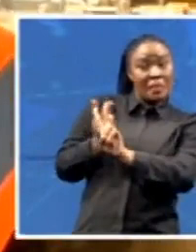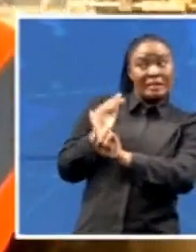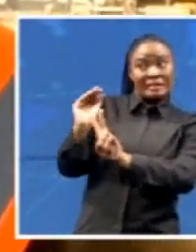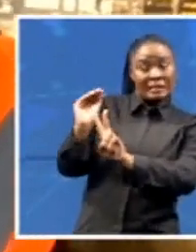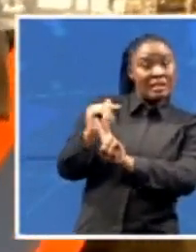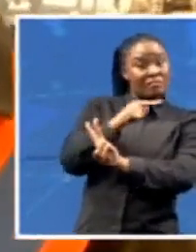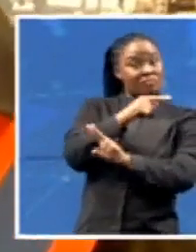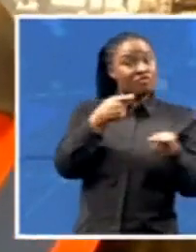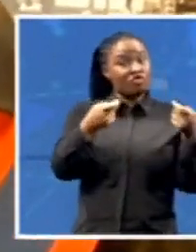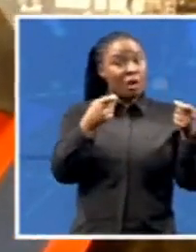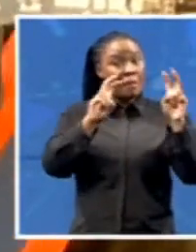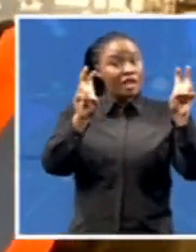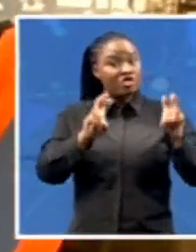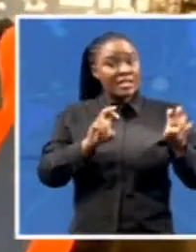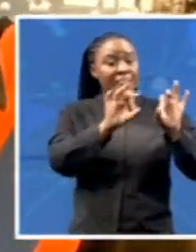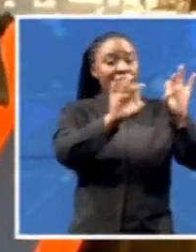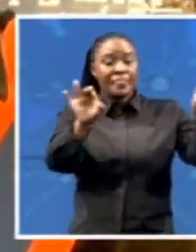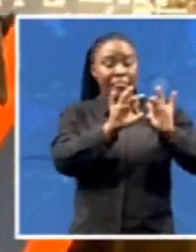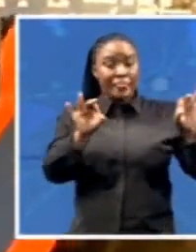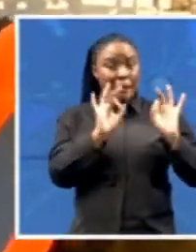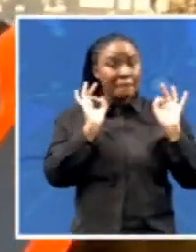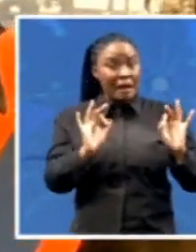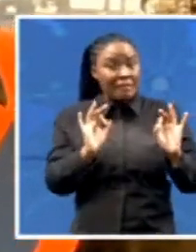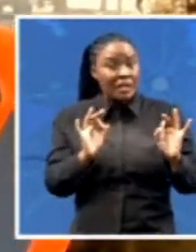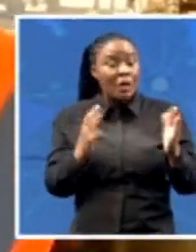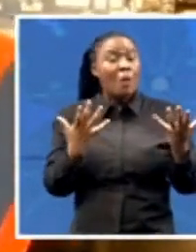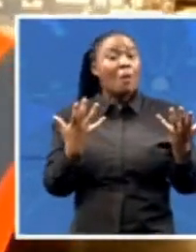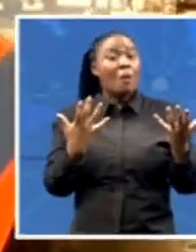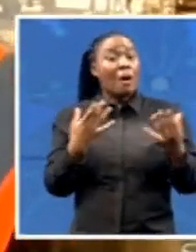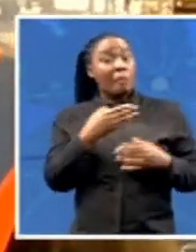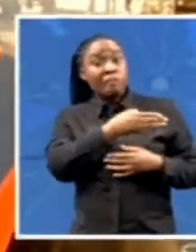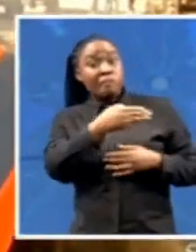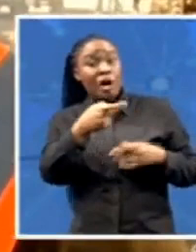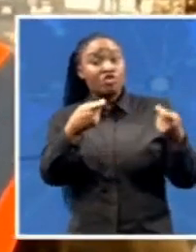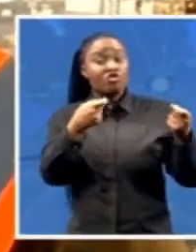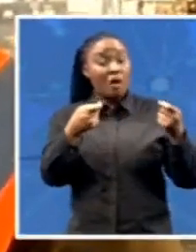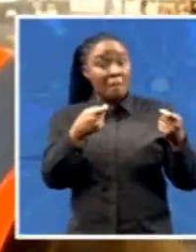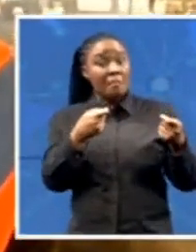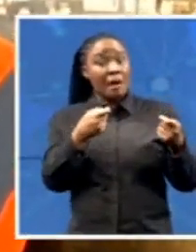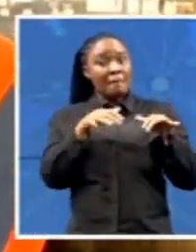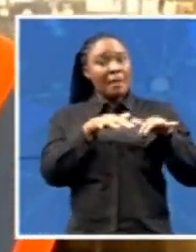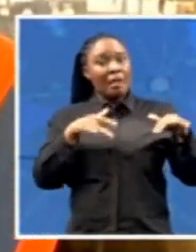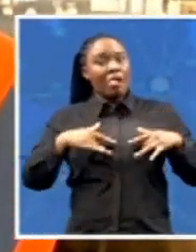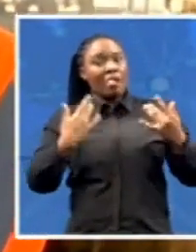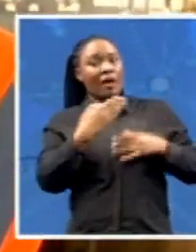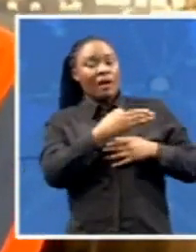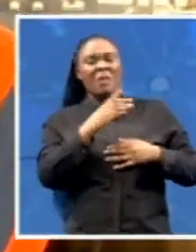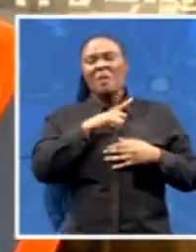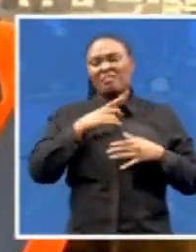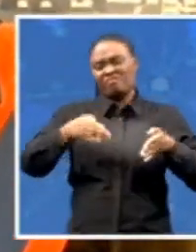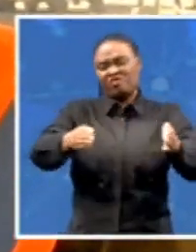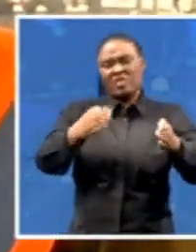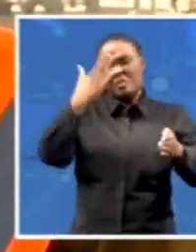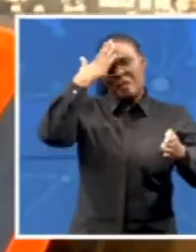and other things, and if really there are people staying in the shops. You know, this street is notorious in Mahikeng, that it's one of the streets which has a lot